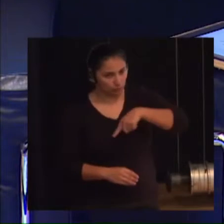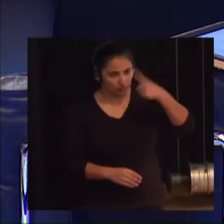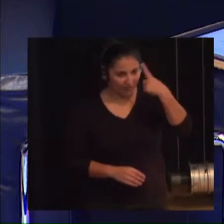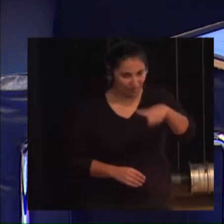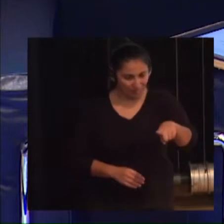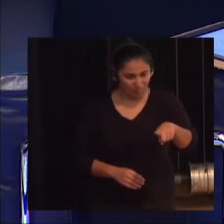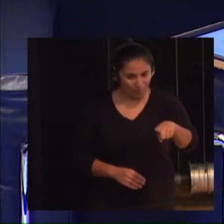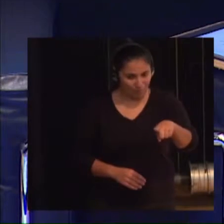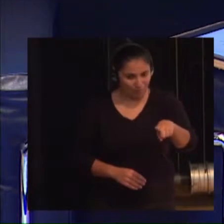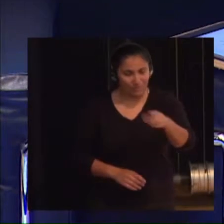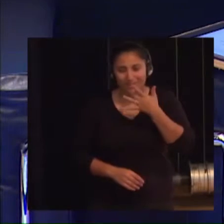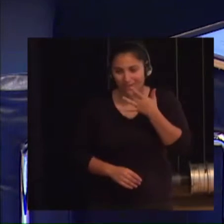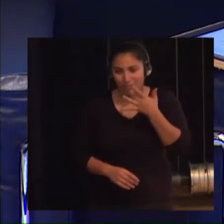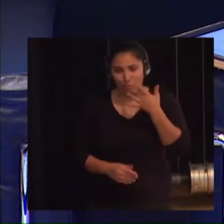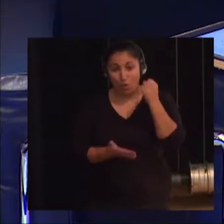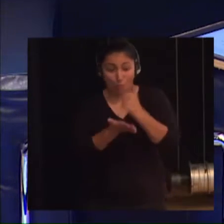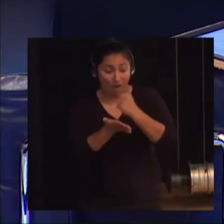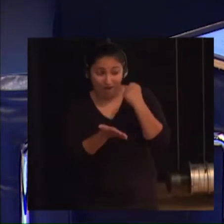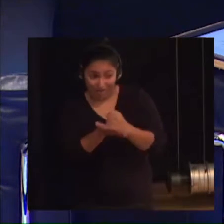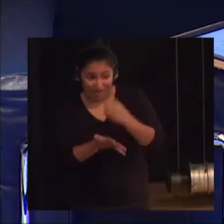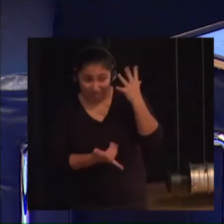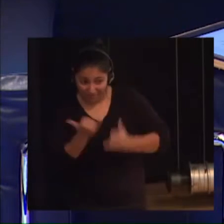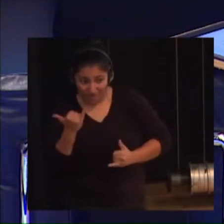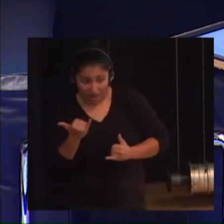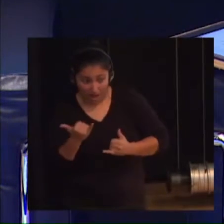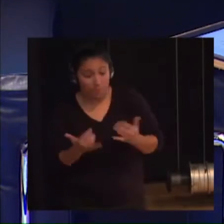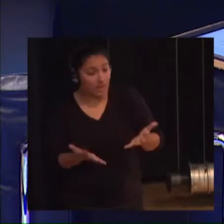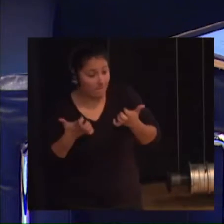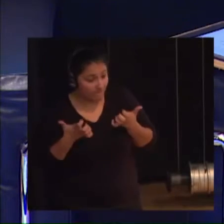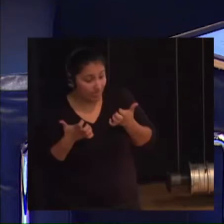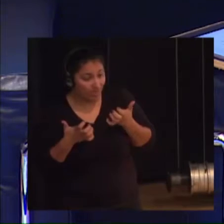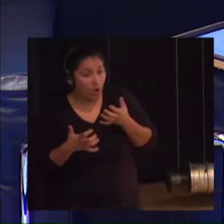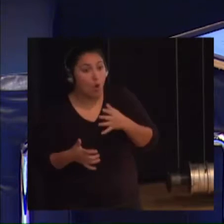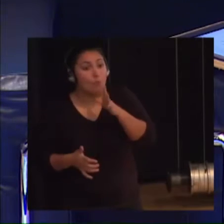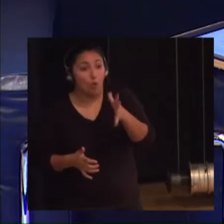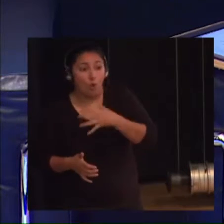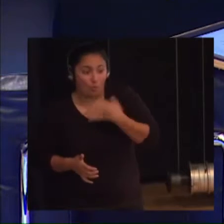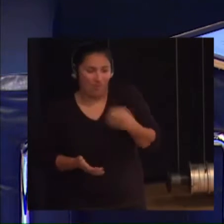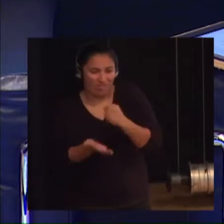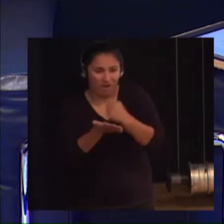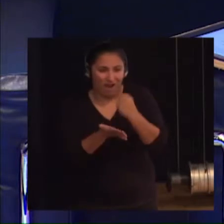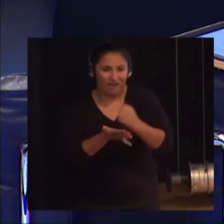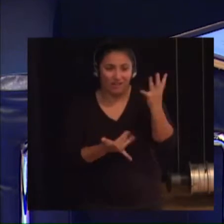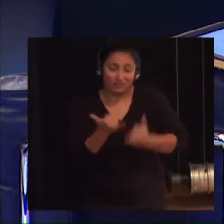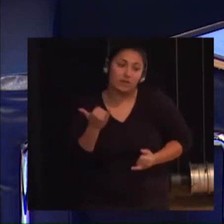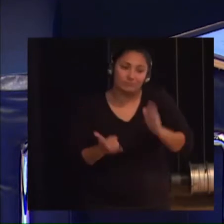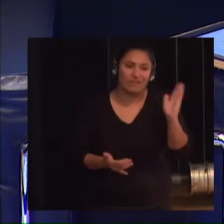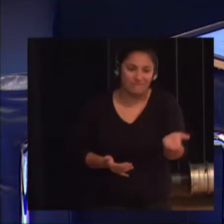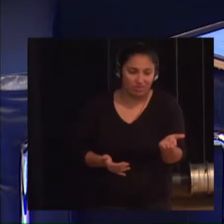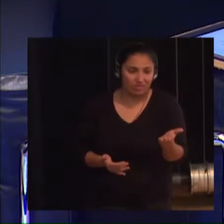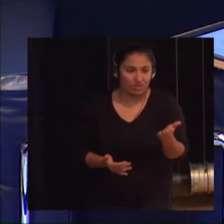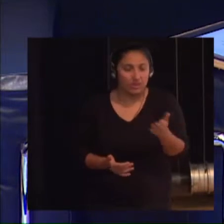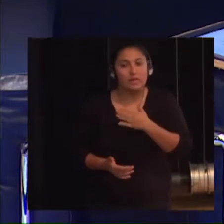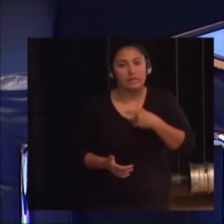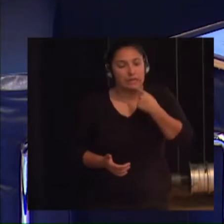And we operate as the default as my brand is going to be an enabler, and it's my job to make